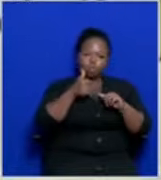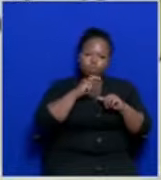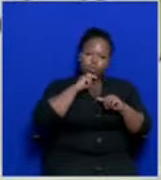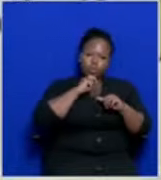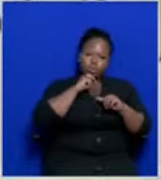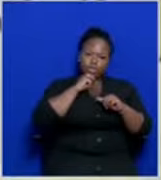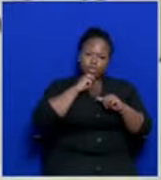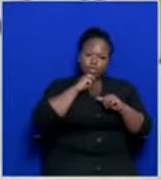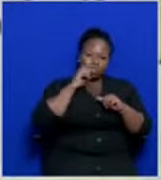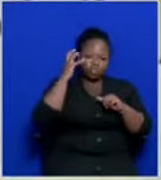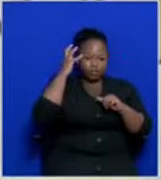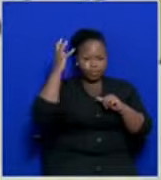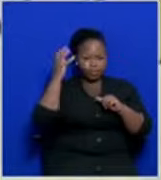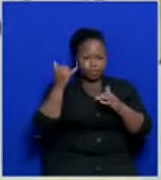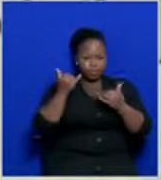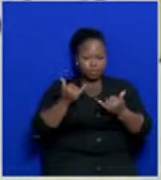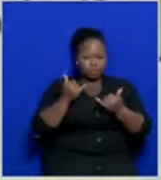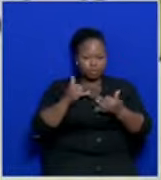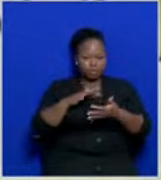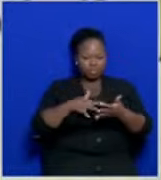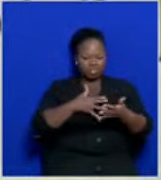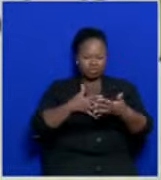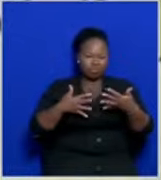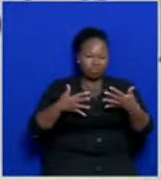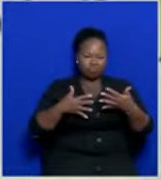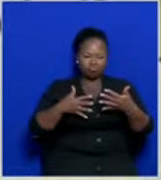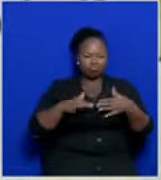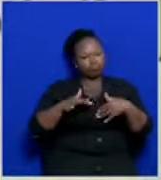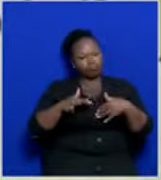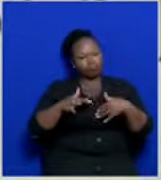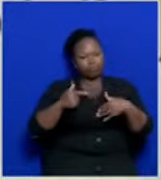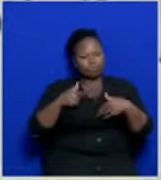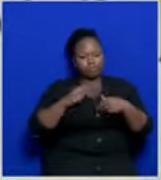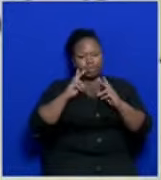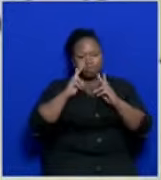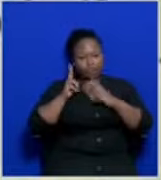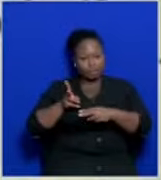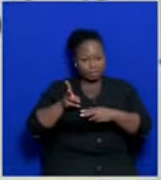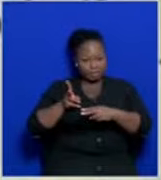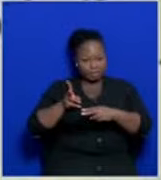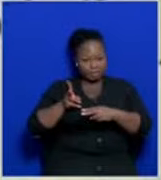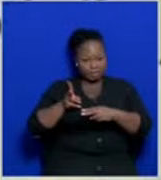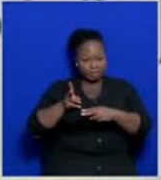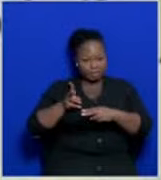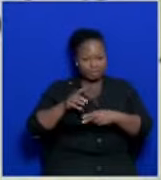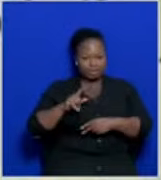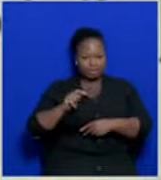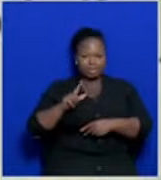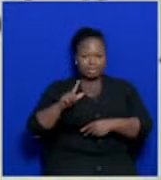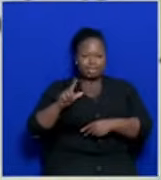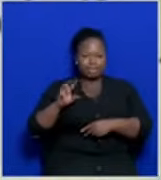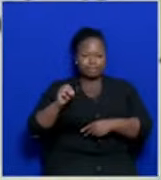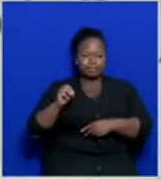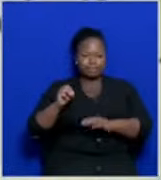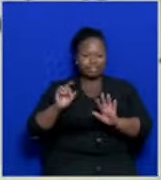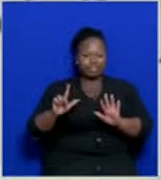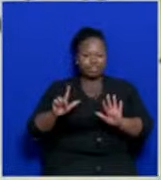my schedule is not hectic. I will come and see you. This is now in TLM7, your communication